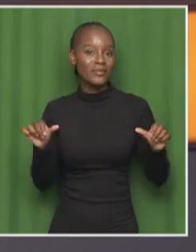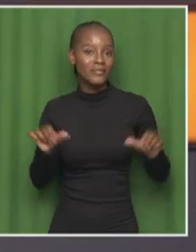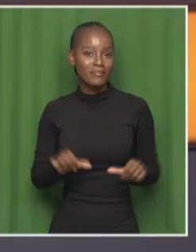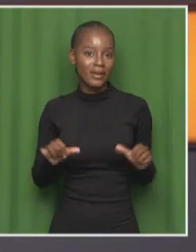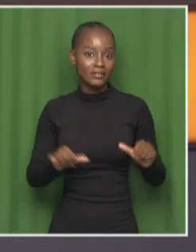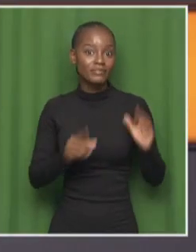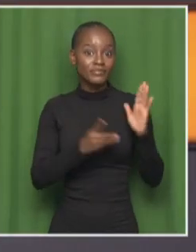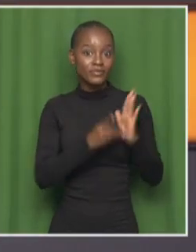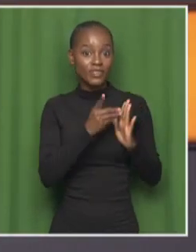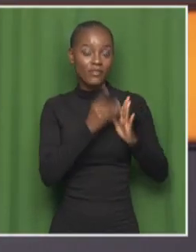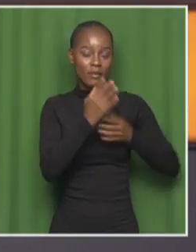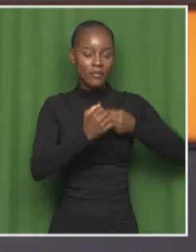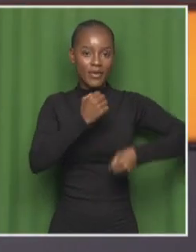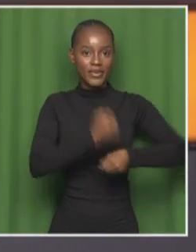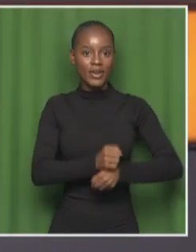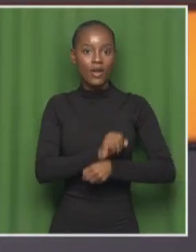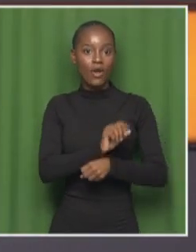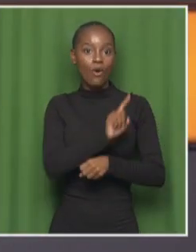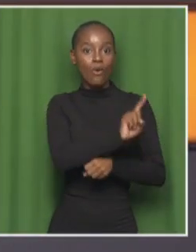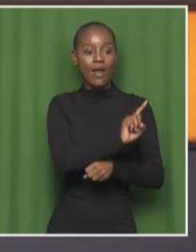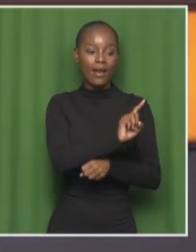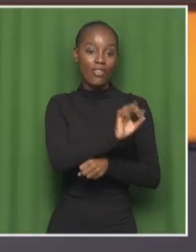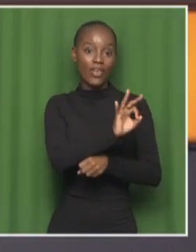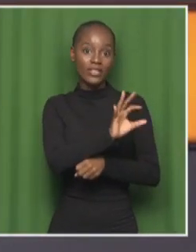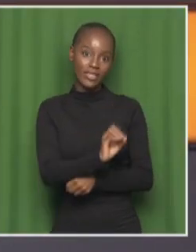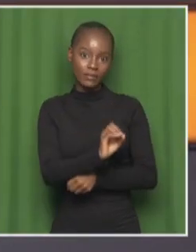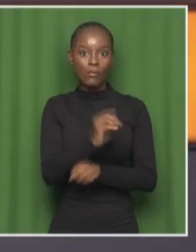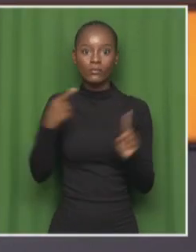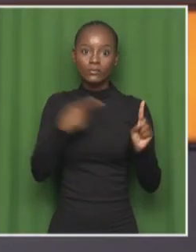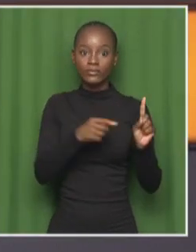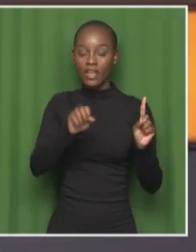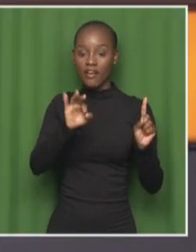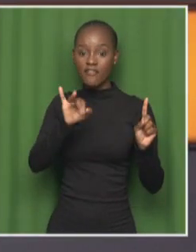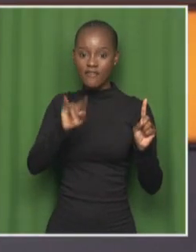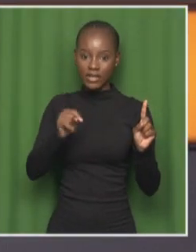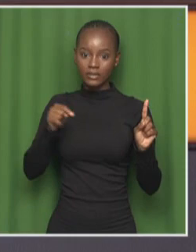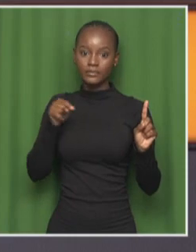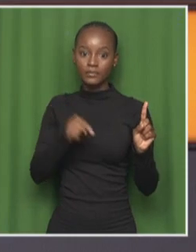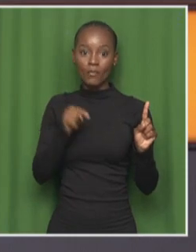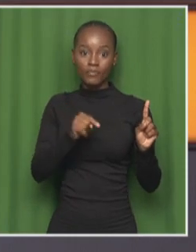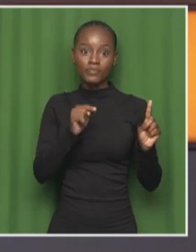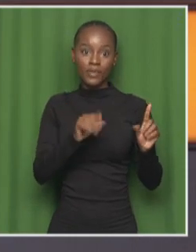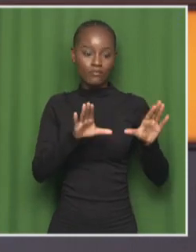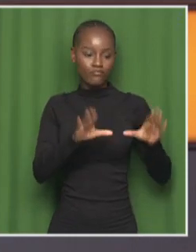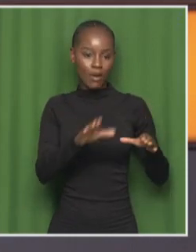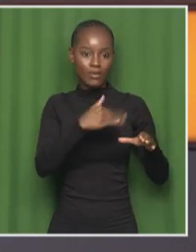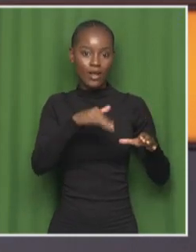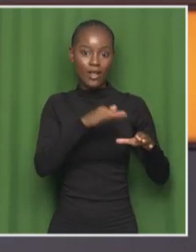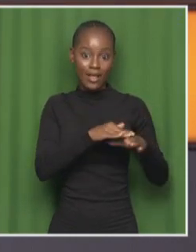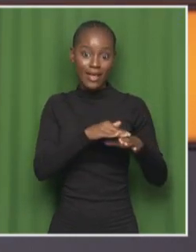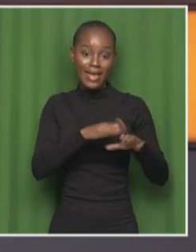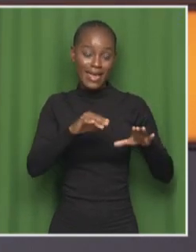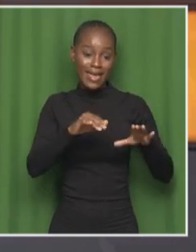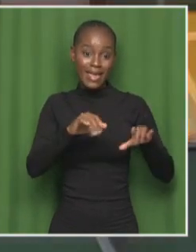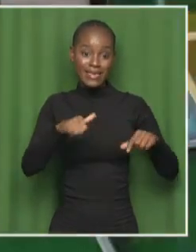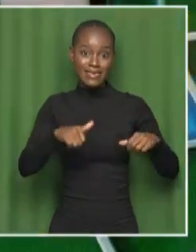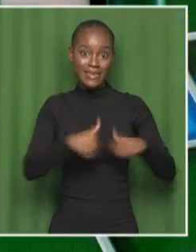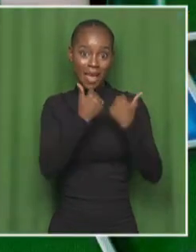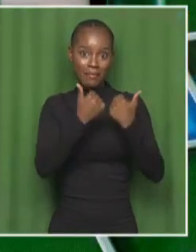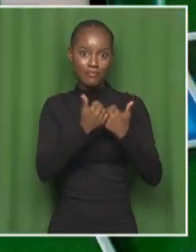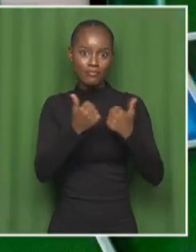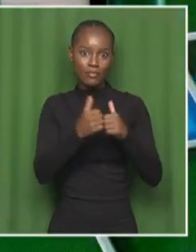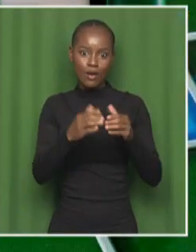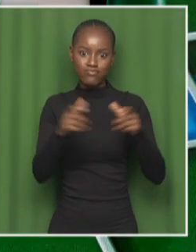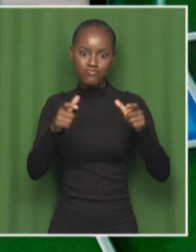Developed in the 1930s by Alfred Butts, Scrabble has evolved into a global game which is currently sold in 121 countries